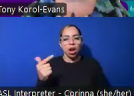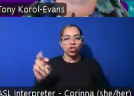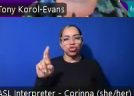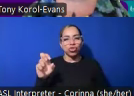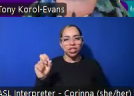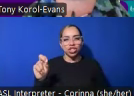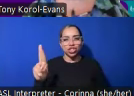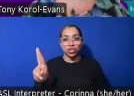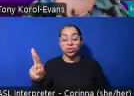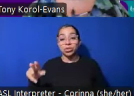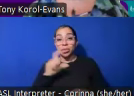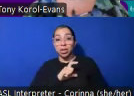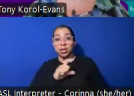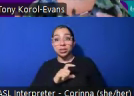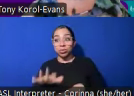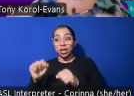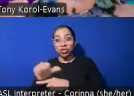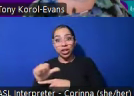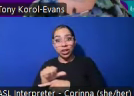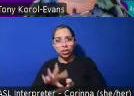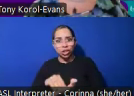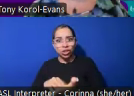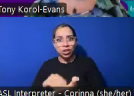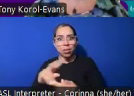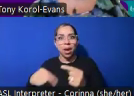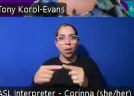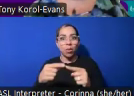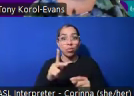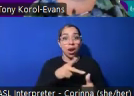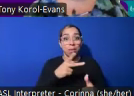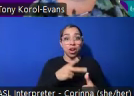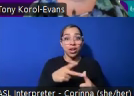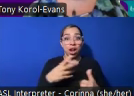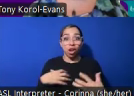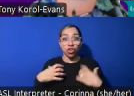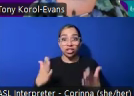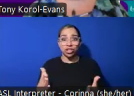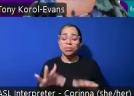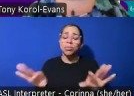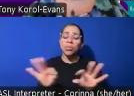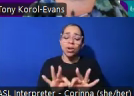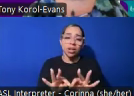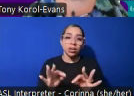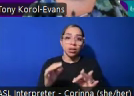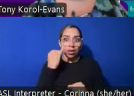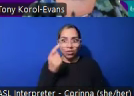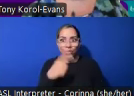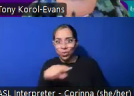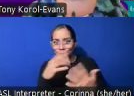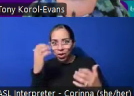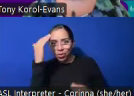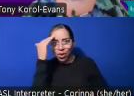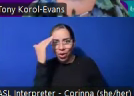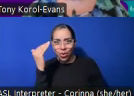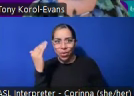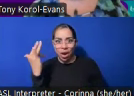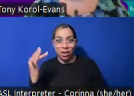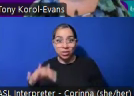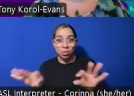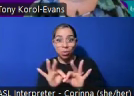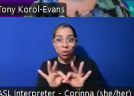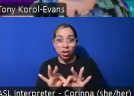so important, because if you ever want to know how important it is to be trained on primary aggressor,